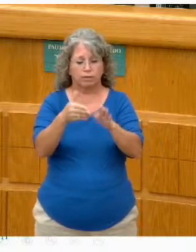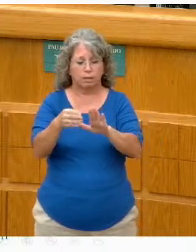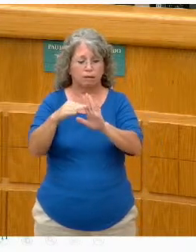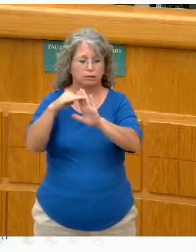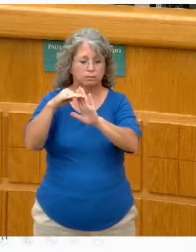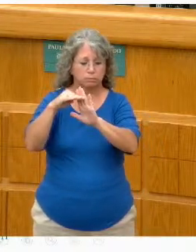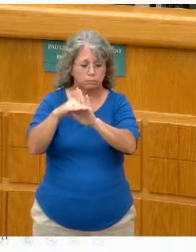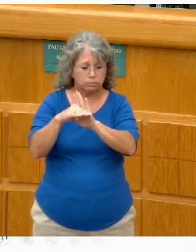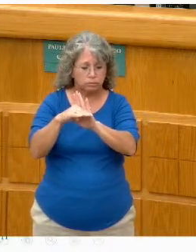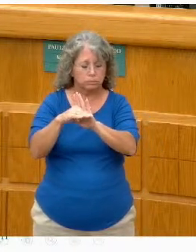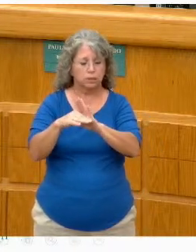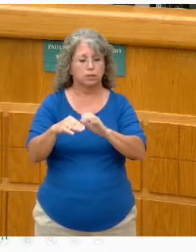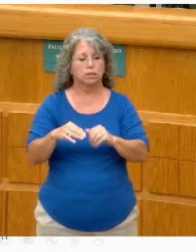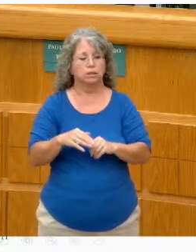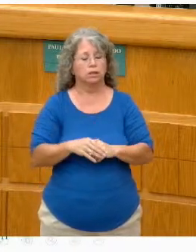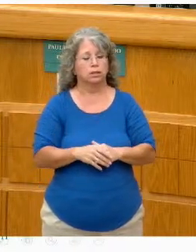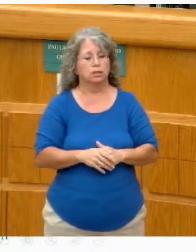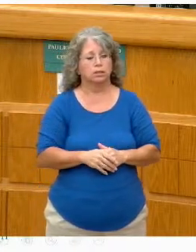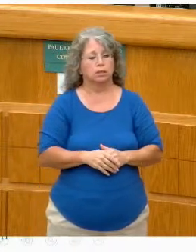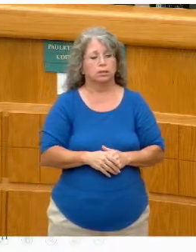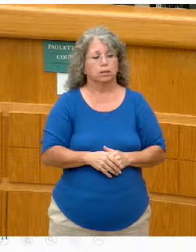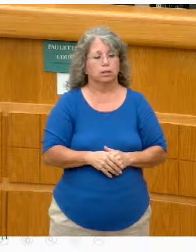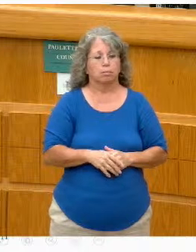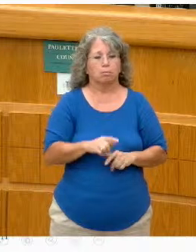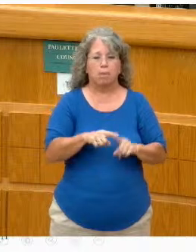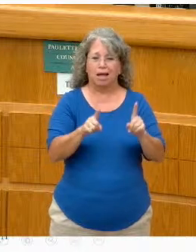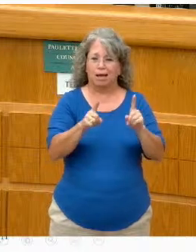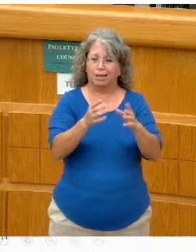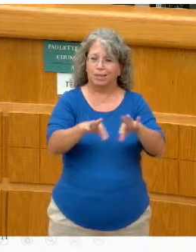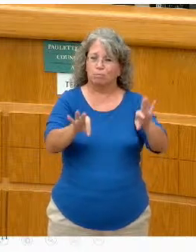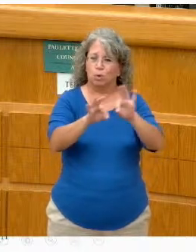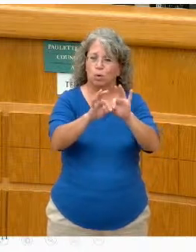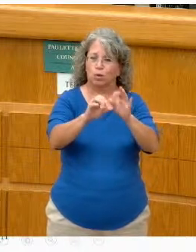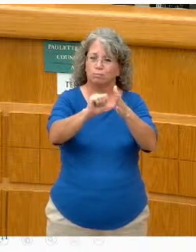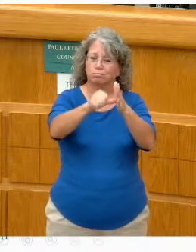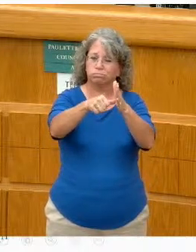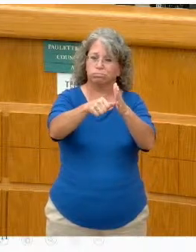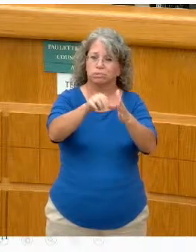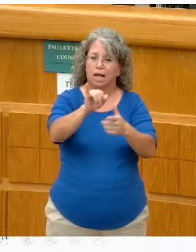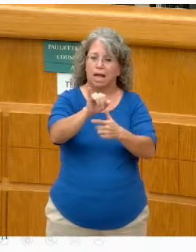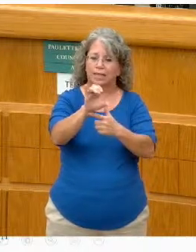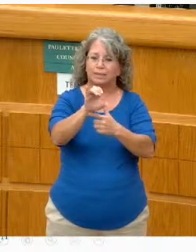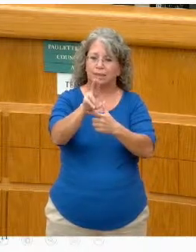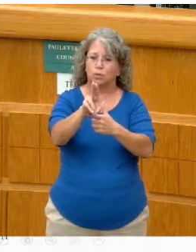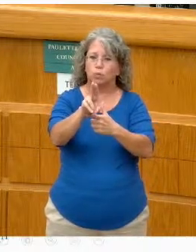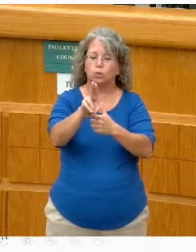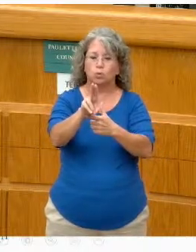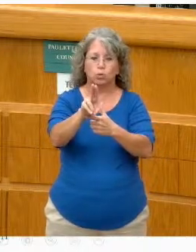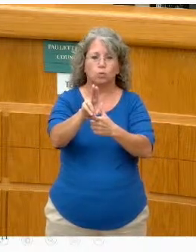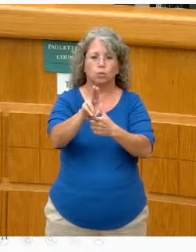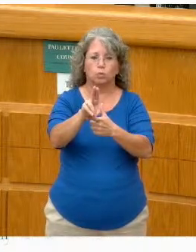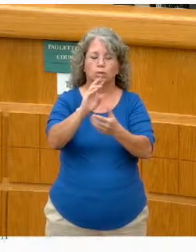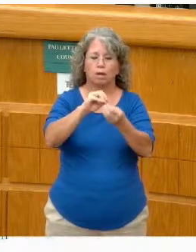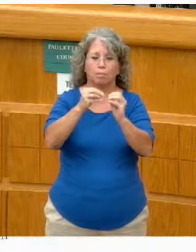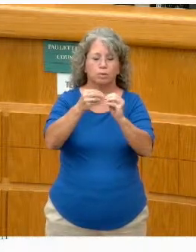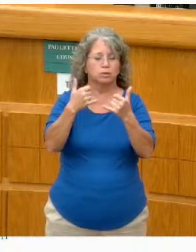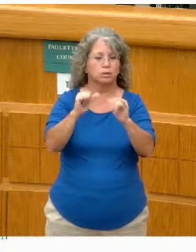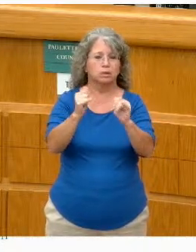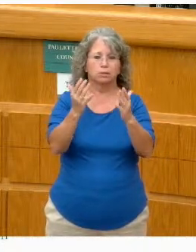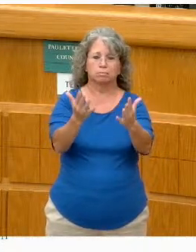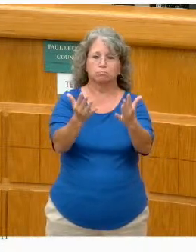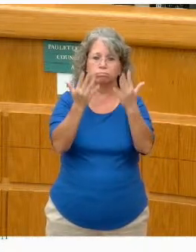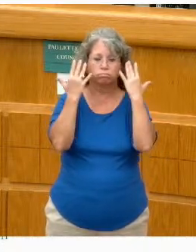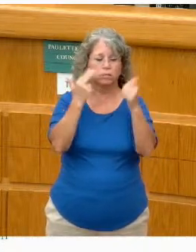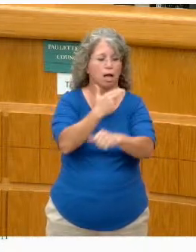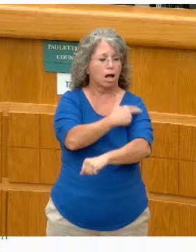One thing to note is the ICU capacity is still stretched right now above what it would be normally. And so we're